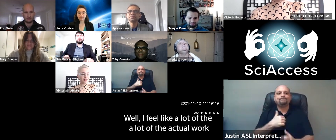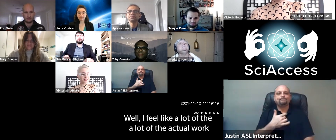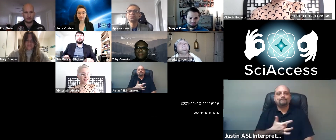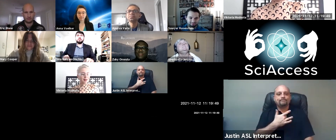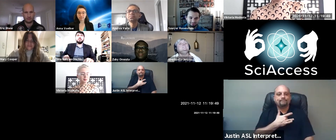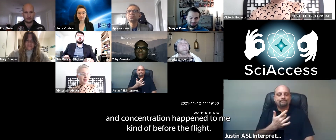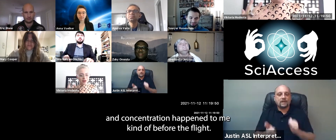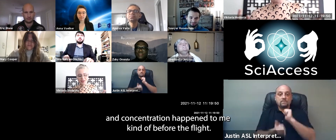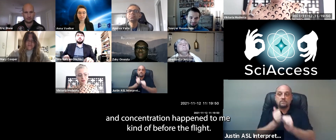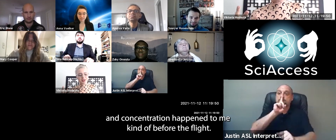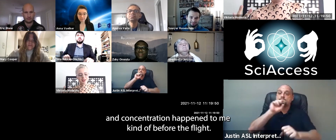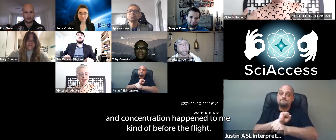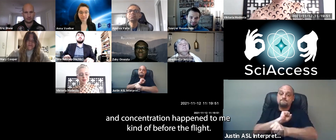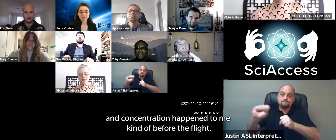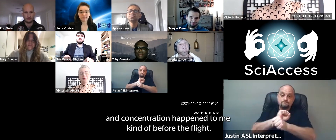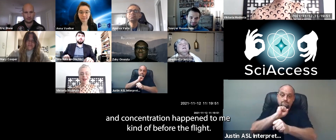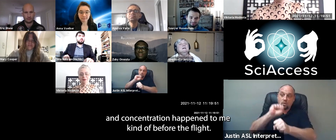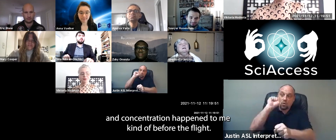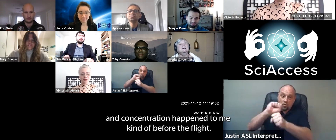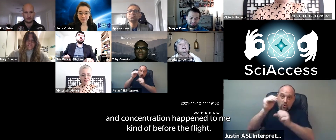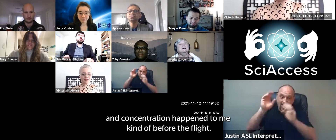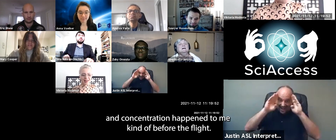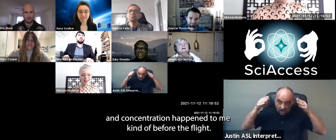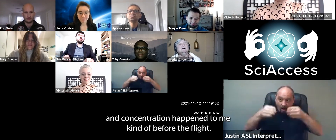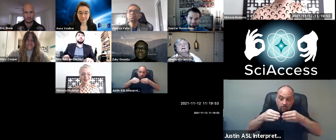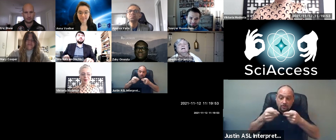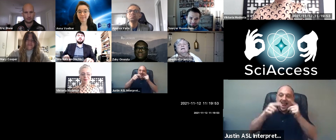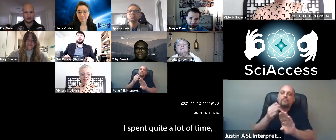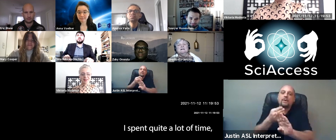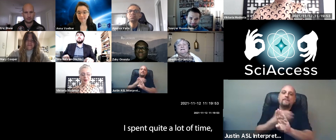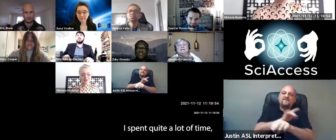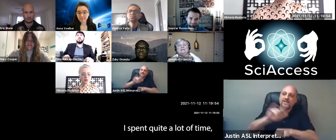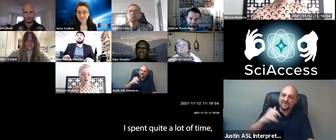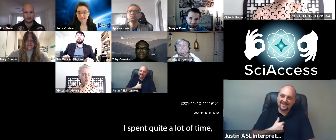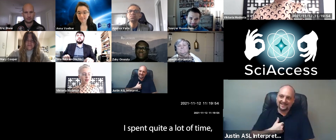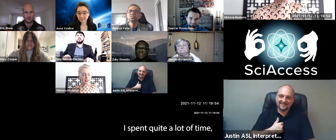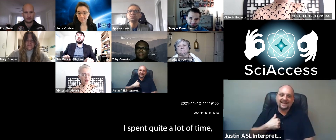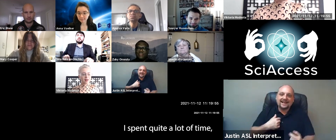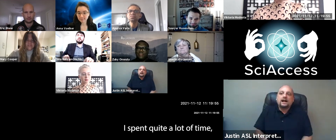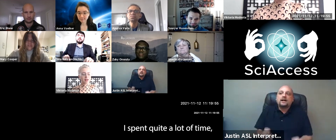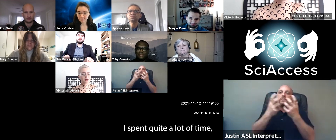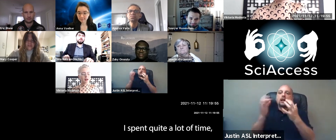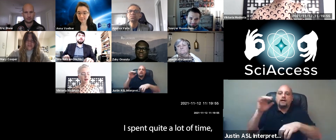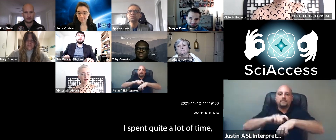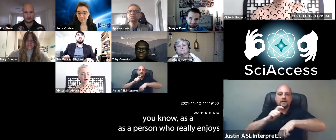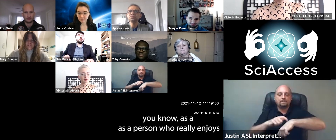actual work and concentration happened for me kind of before the flight. I spent quite a lot of